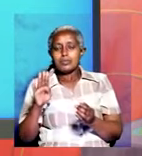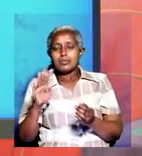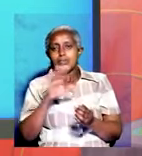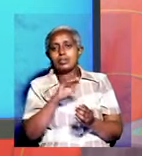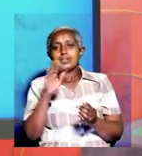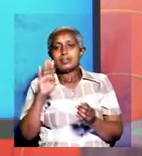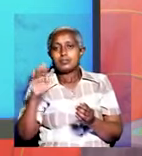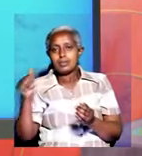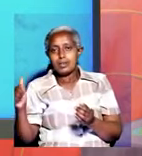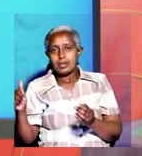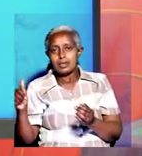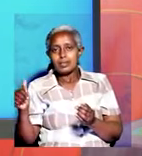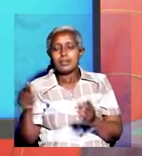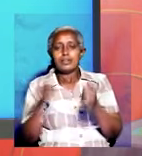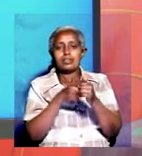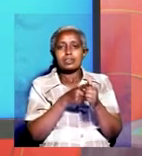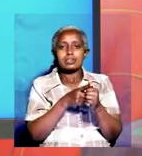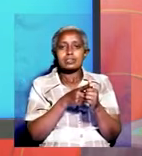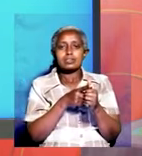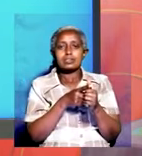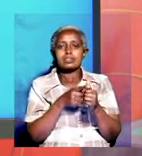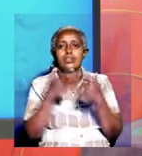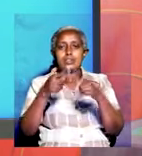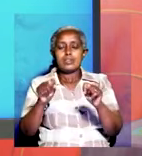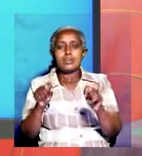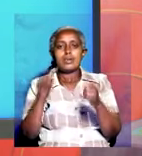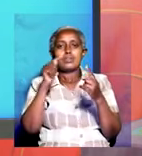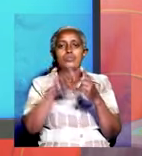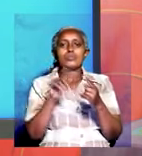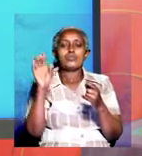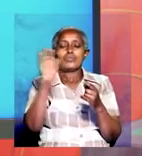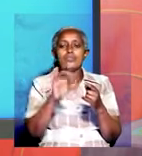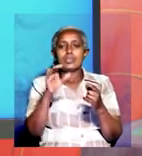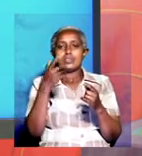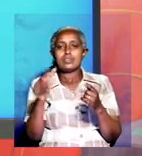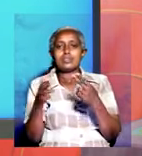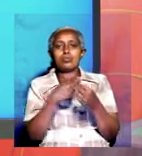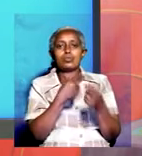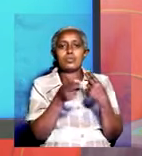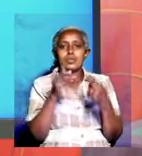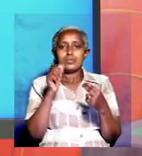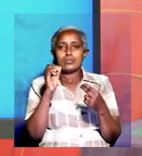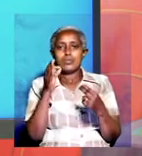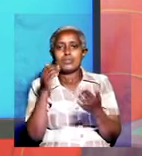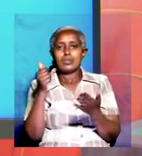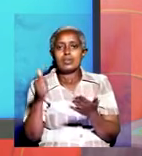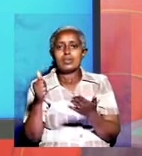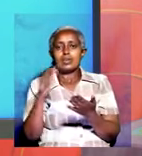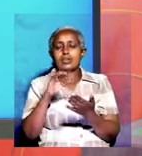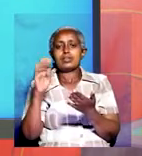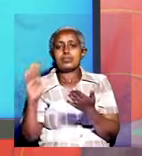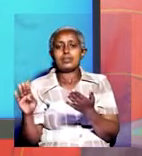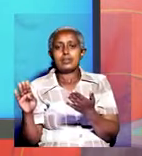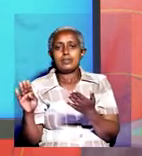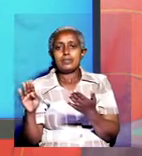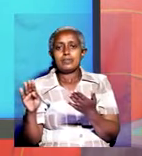and BA. First, let's try to find the product of A and B.